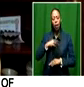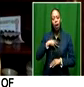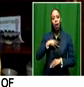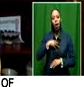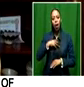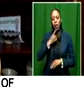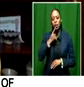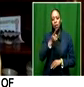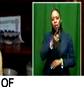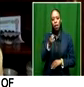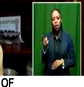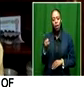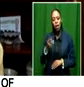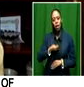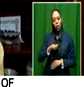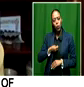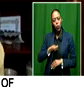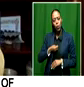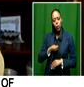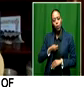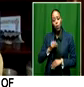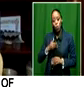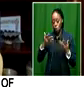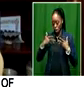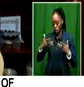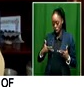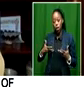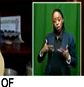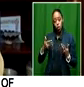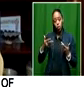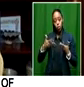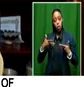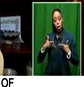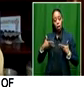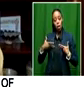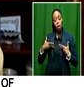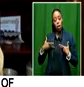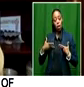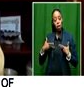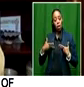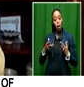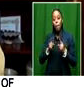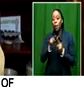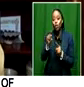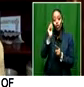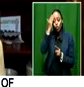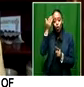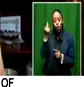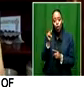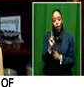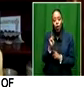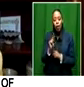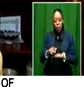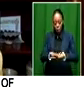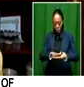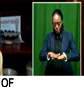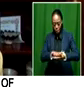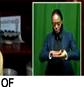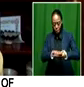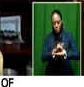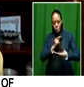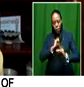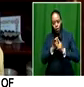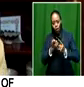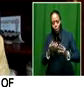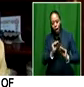and say to young people, you want to be who I am today, what I am today. What you do not know is my foundation